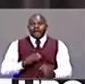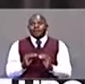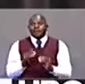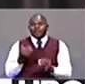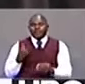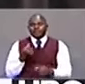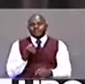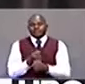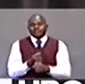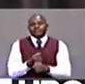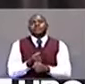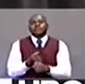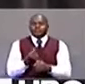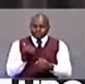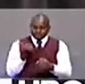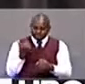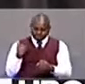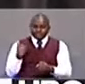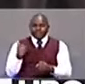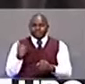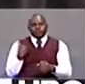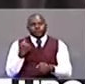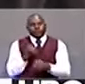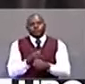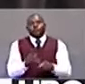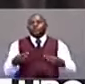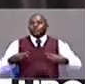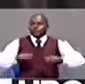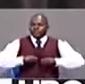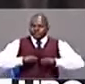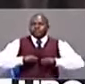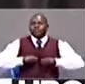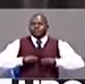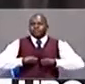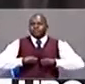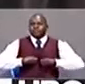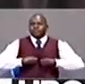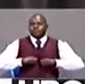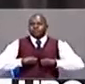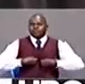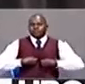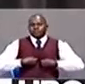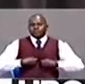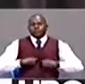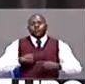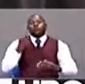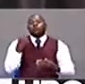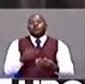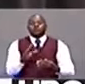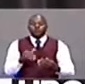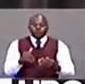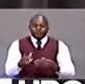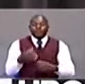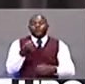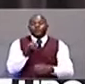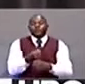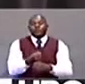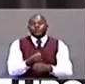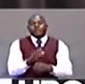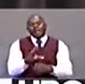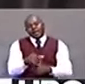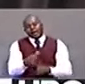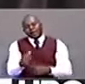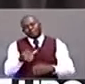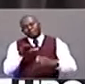and my sisters, you do unto me. Whatsoever you do to